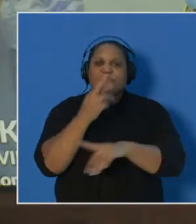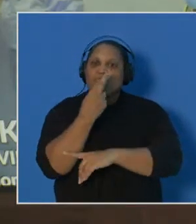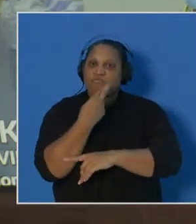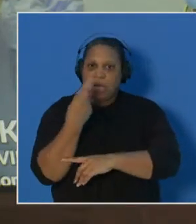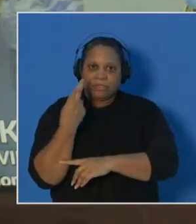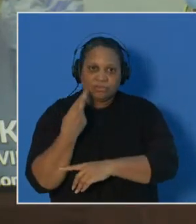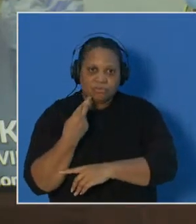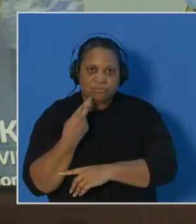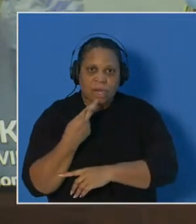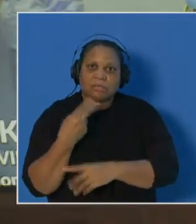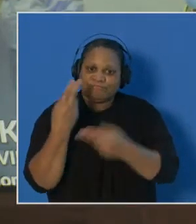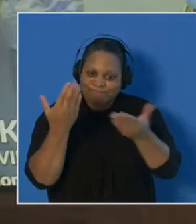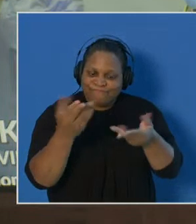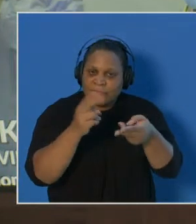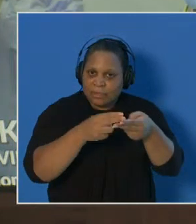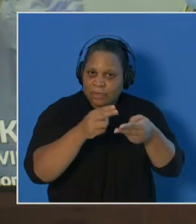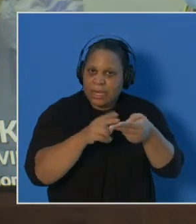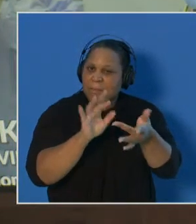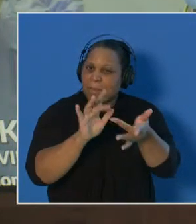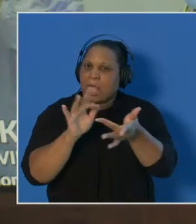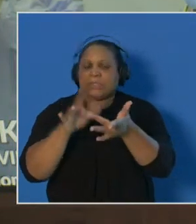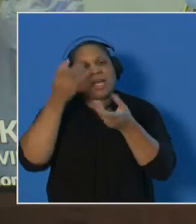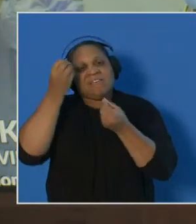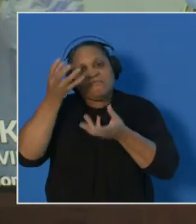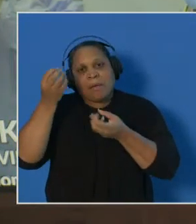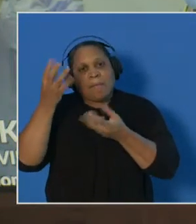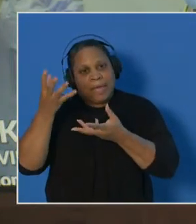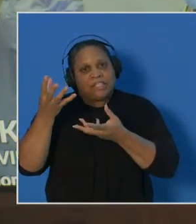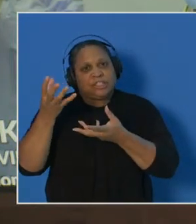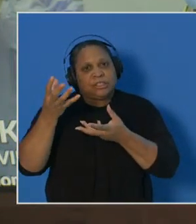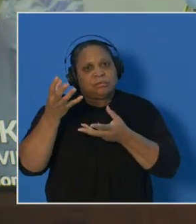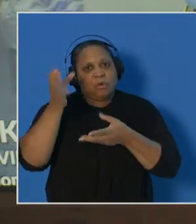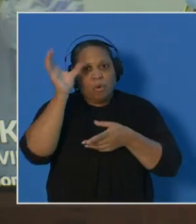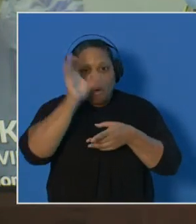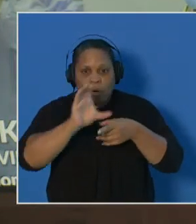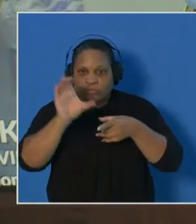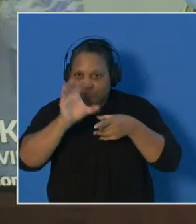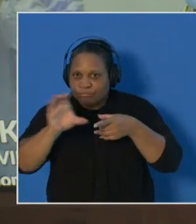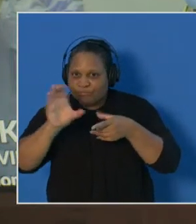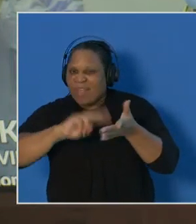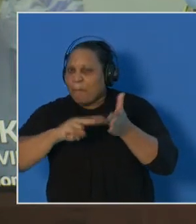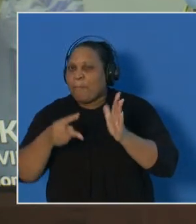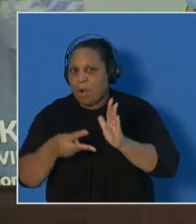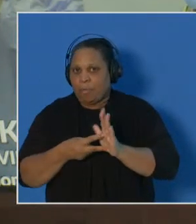in providing your name and contact information for tracing purposes.